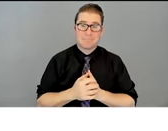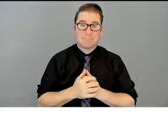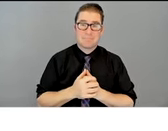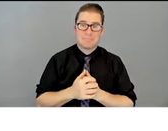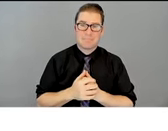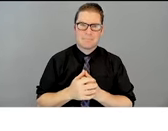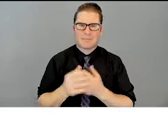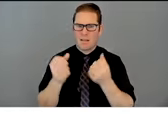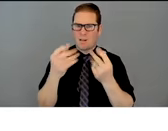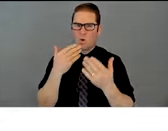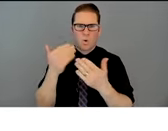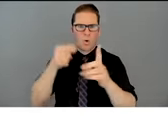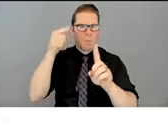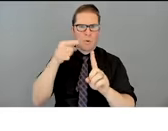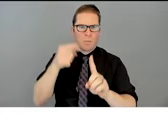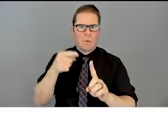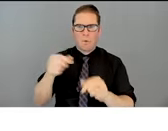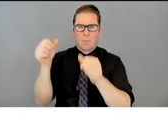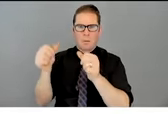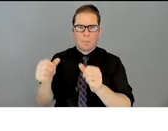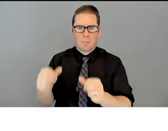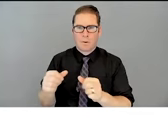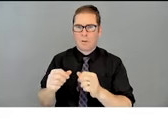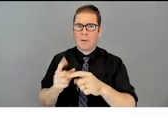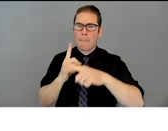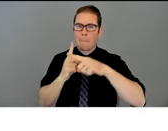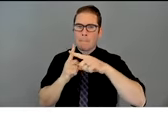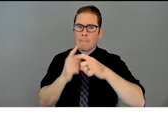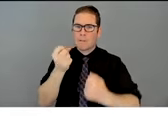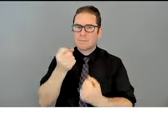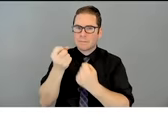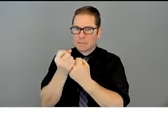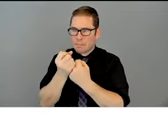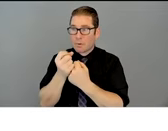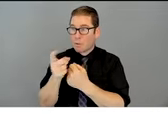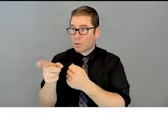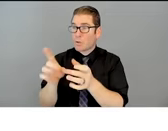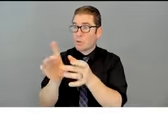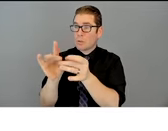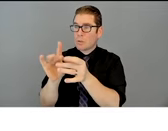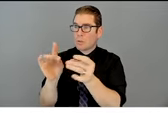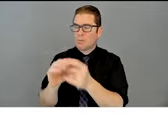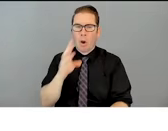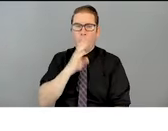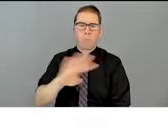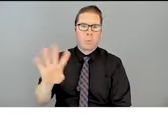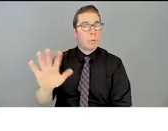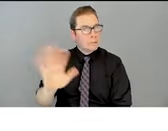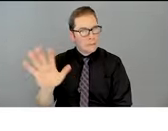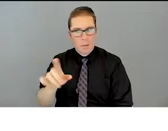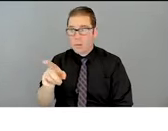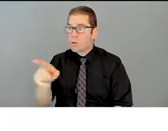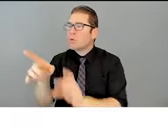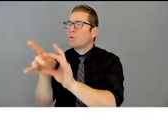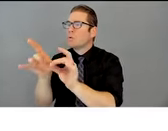Lots of good stuff coming in. Positive reinforcement when they speak or contribute an idea, allow